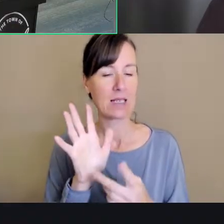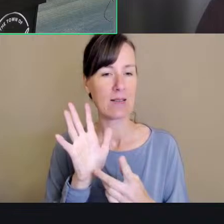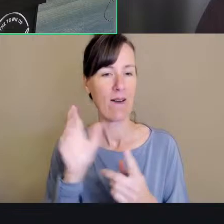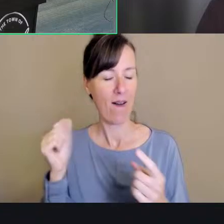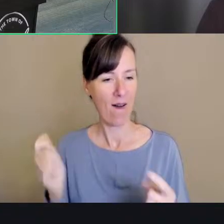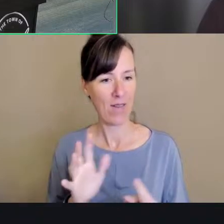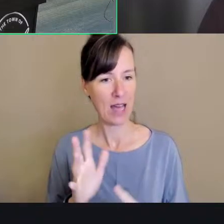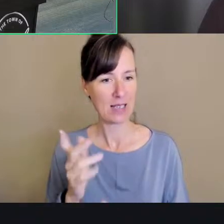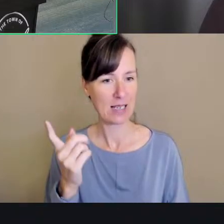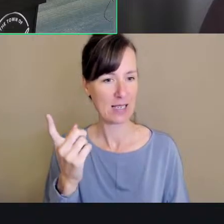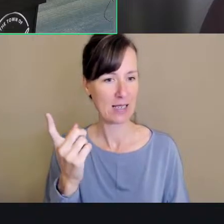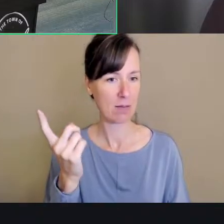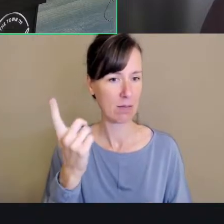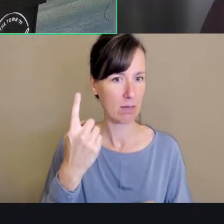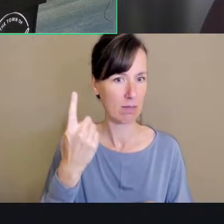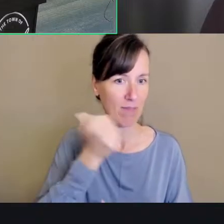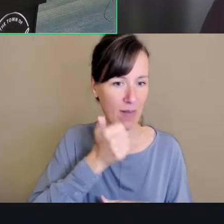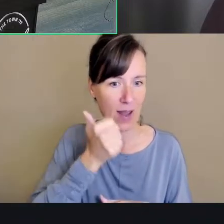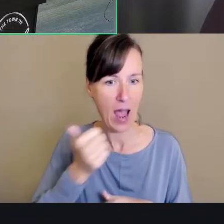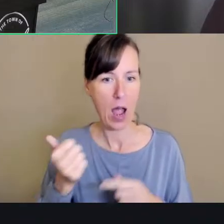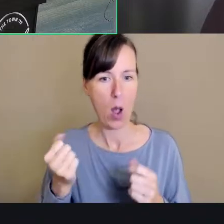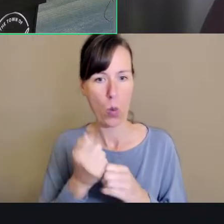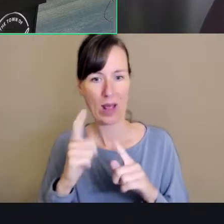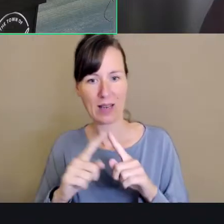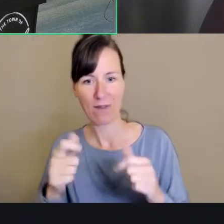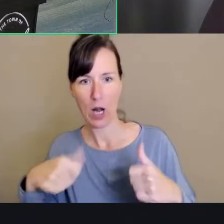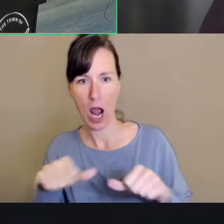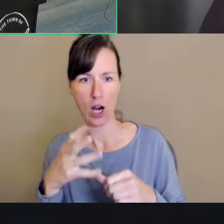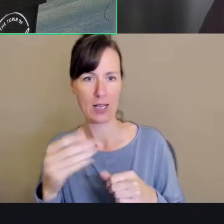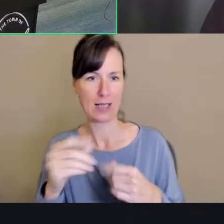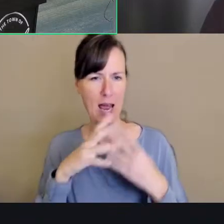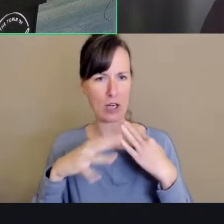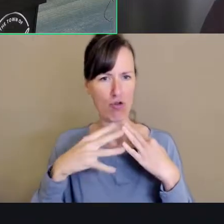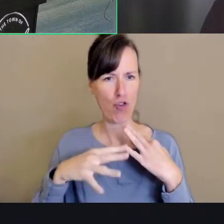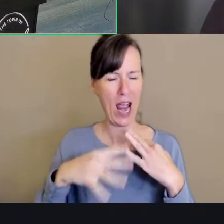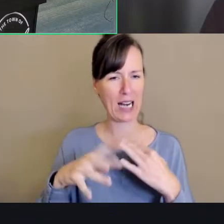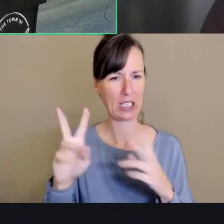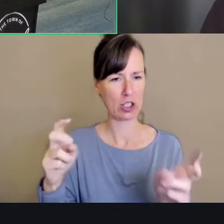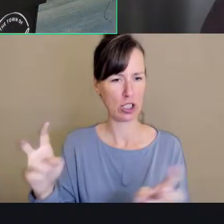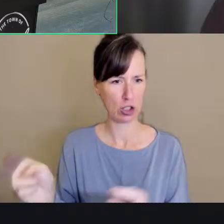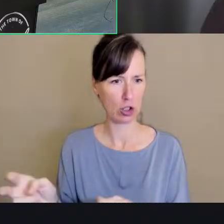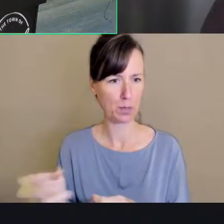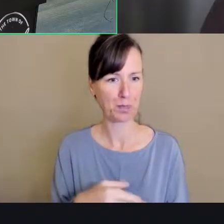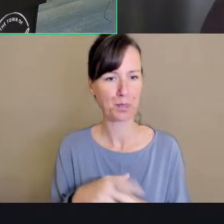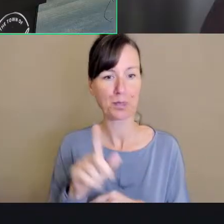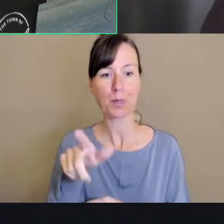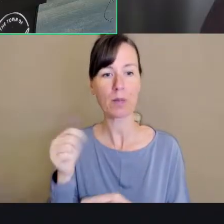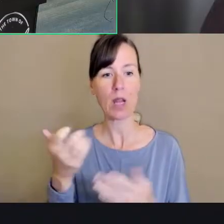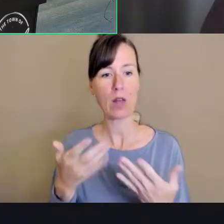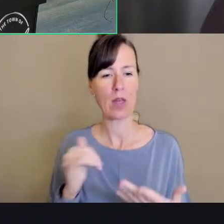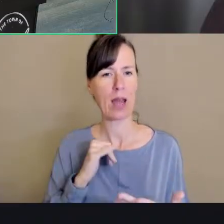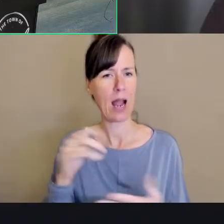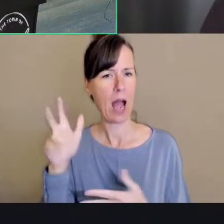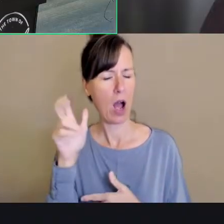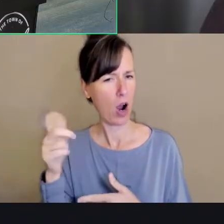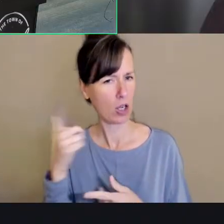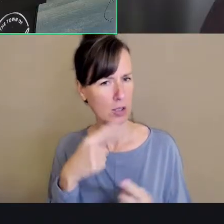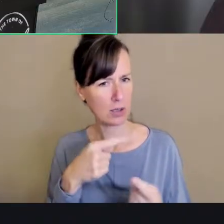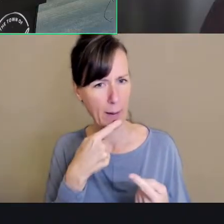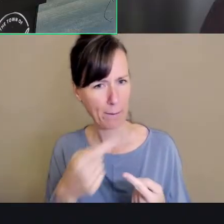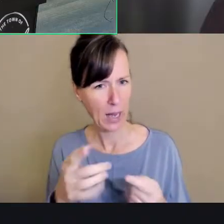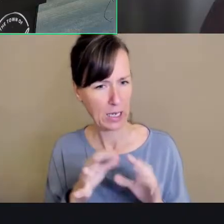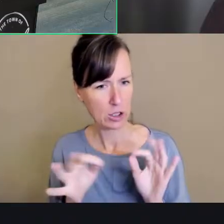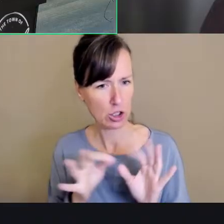that I just don't know enough about, and I'd like to know more, is the idea of the solar equipment. I want to know, what does that mean? What is